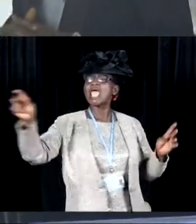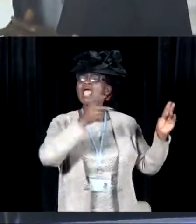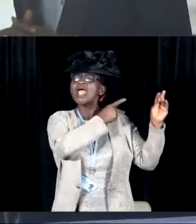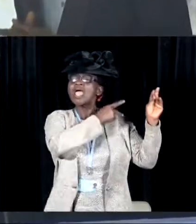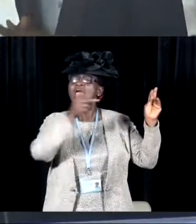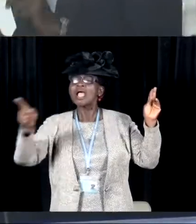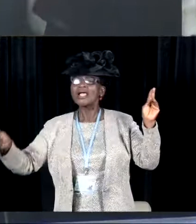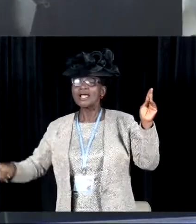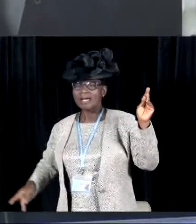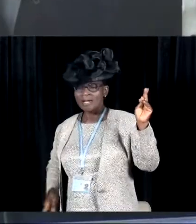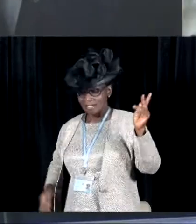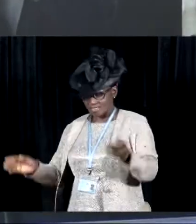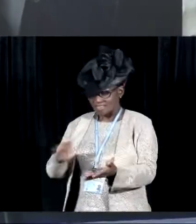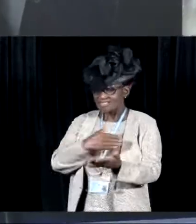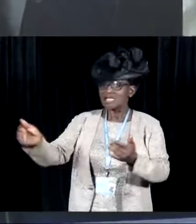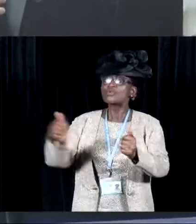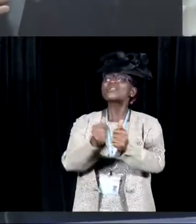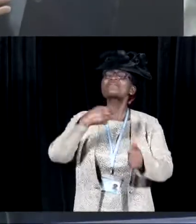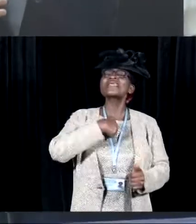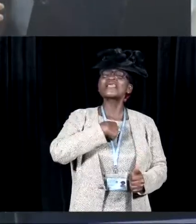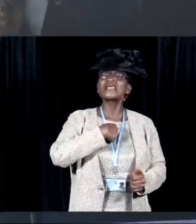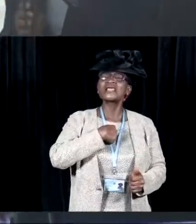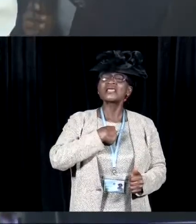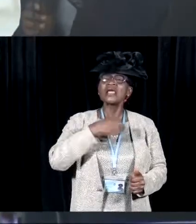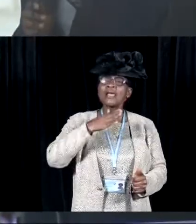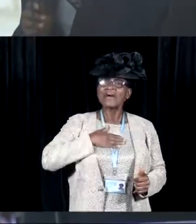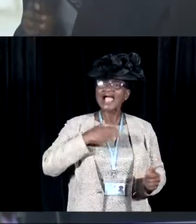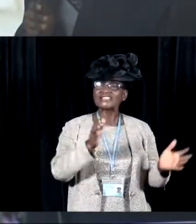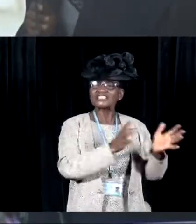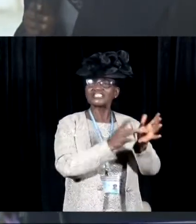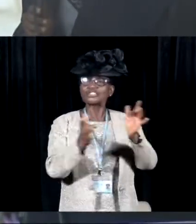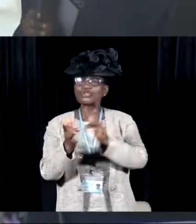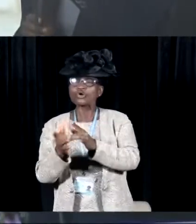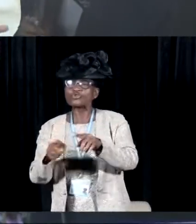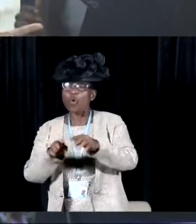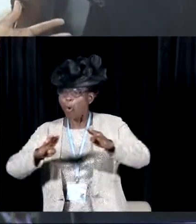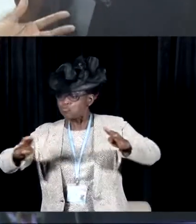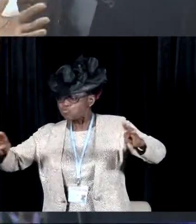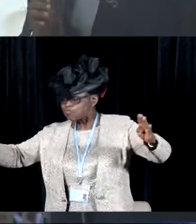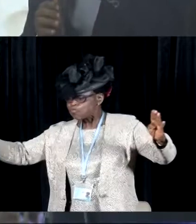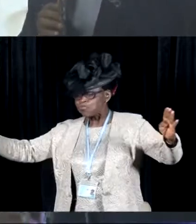Come on, sing with me. Jesus, me ma, to be rebete.